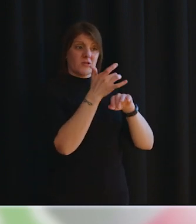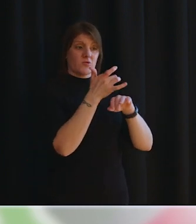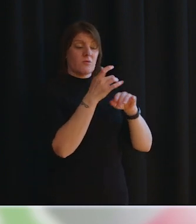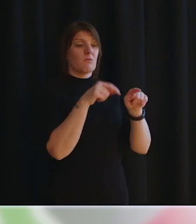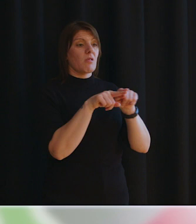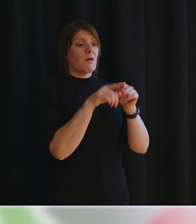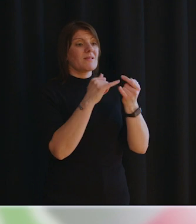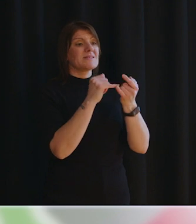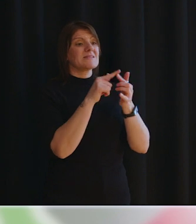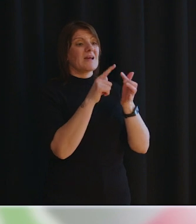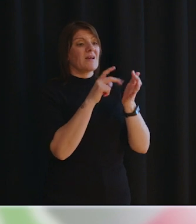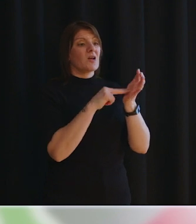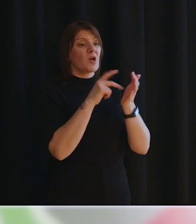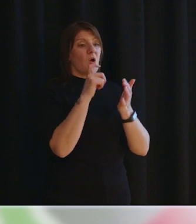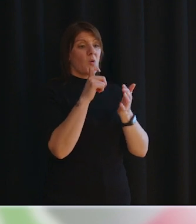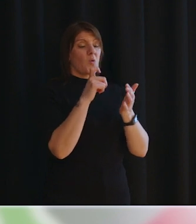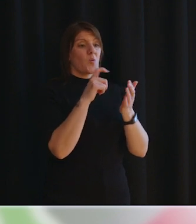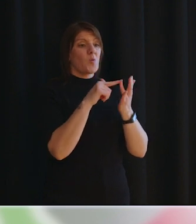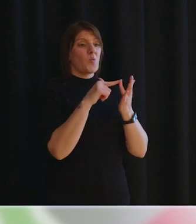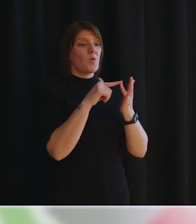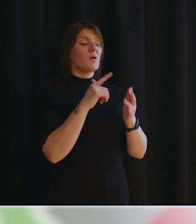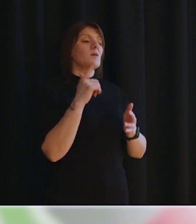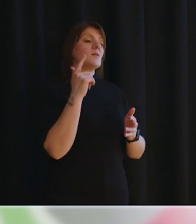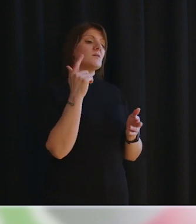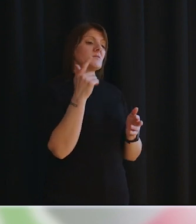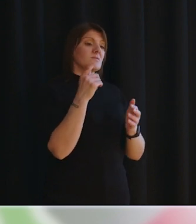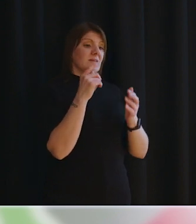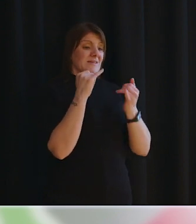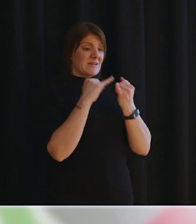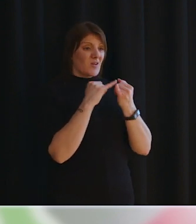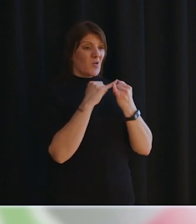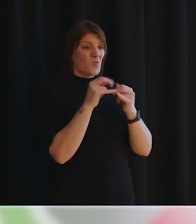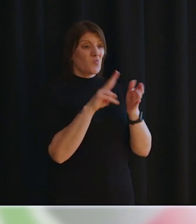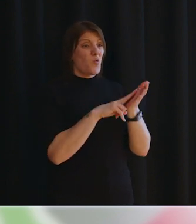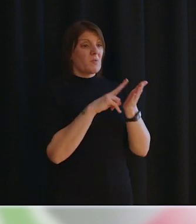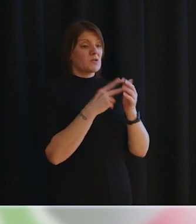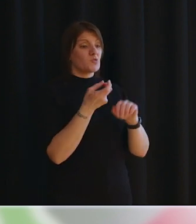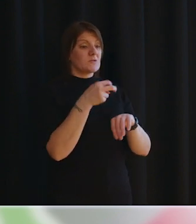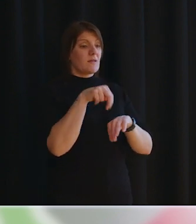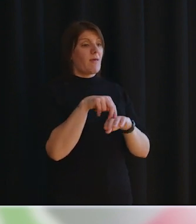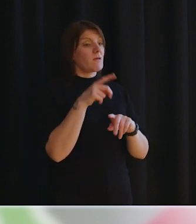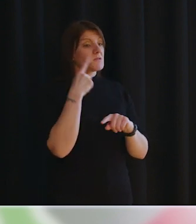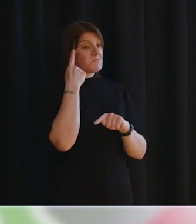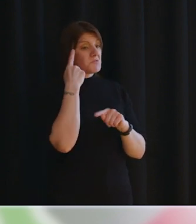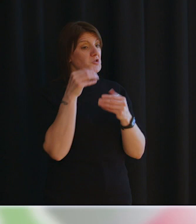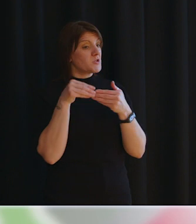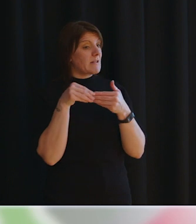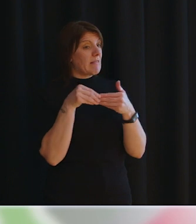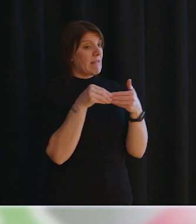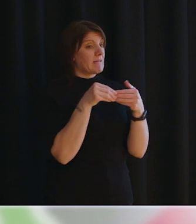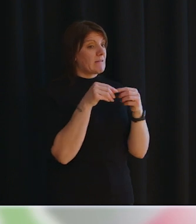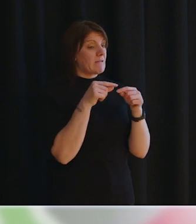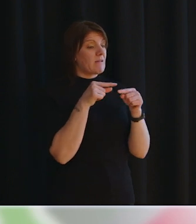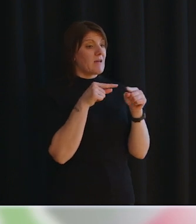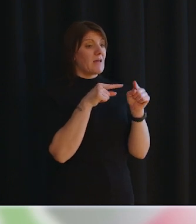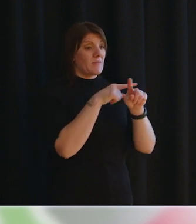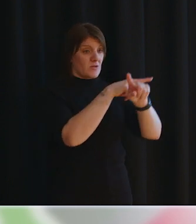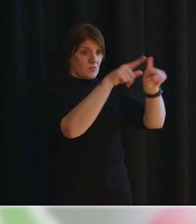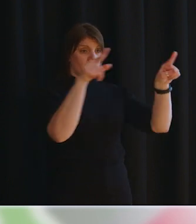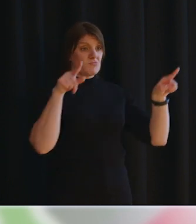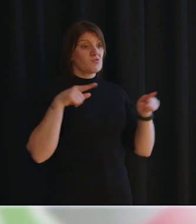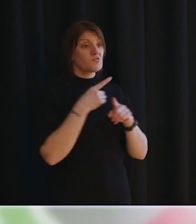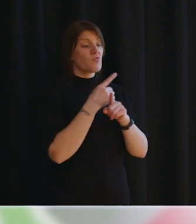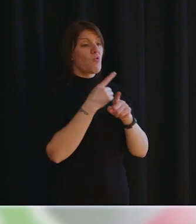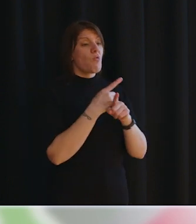do we think about this? Who wants to contribute to that? But in a really, really good annual review, it could be led by the person who the annual review